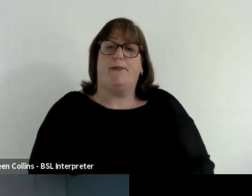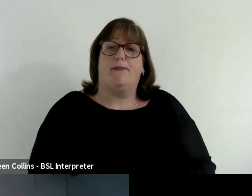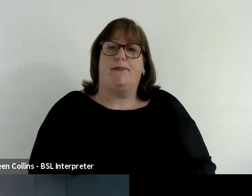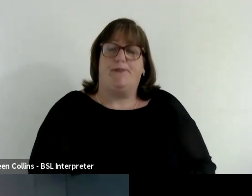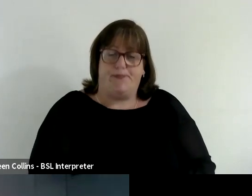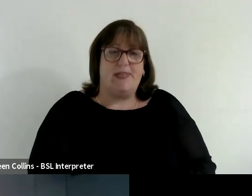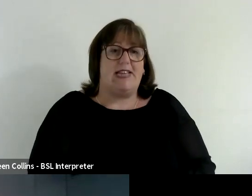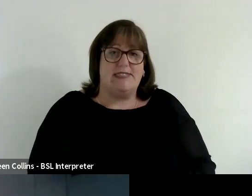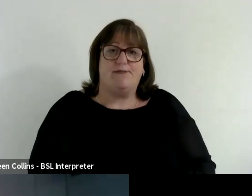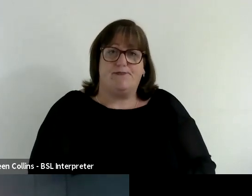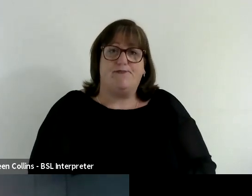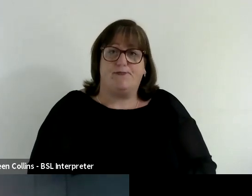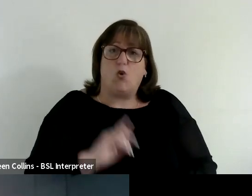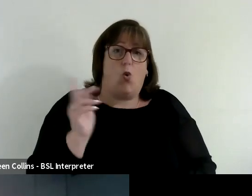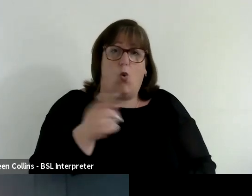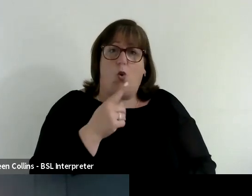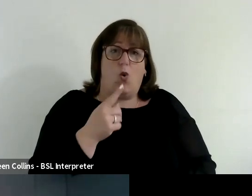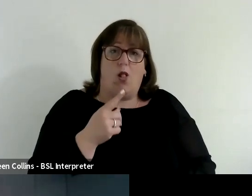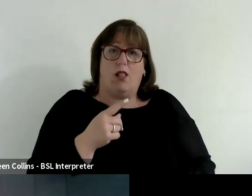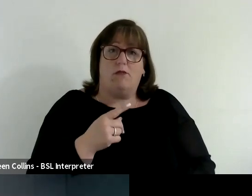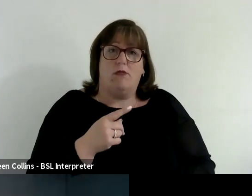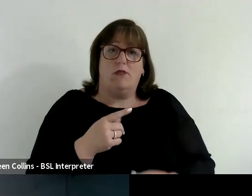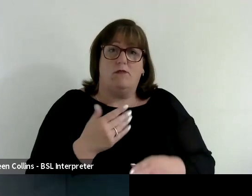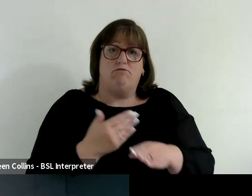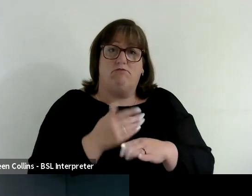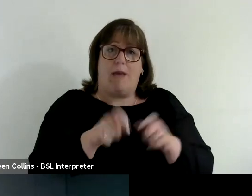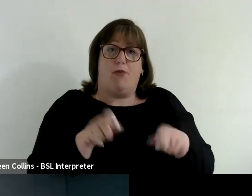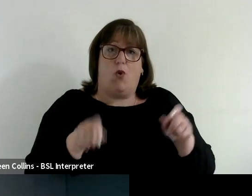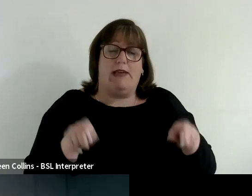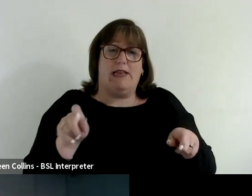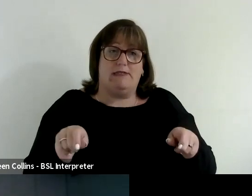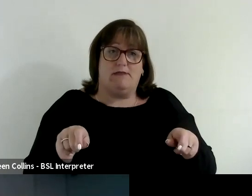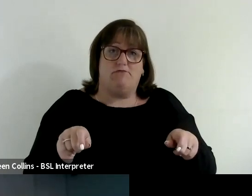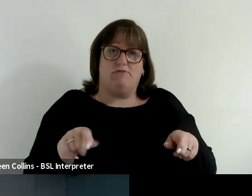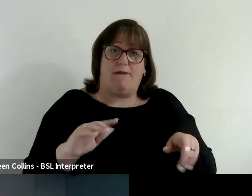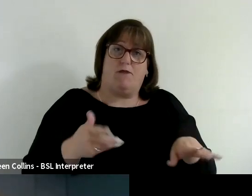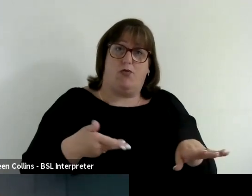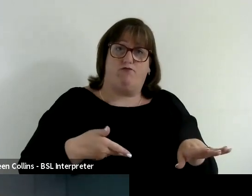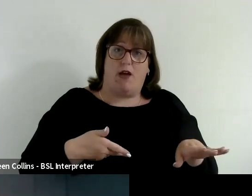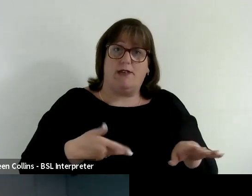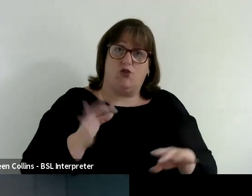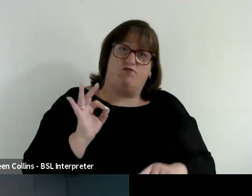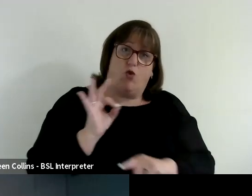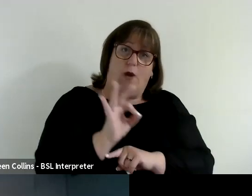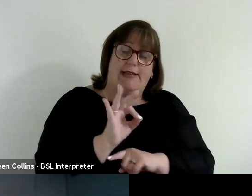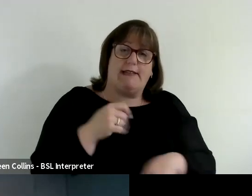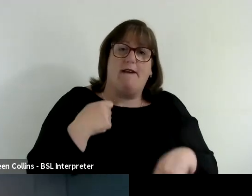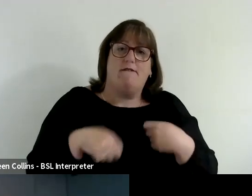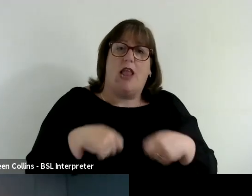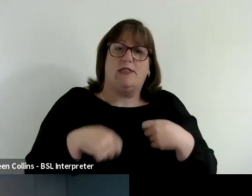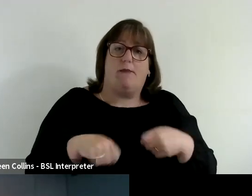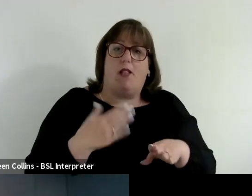the right to request flexible working. I think there's a qualifying period in line with sort of the law, but yeah, it's law now